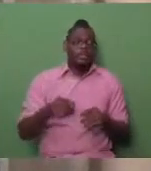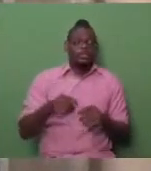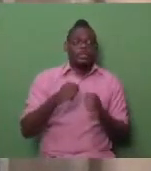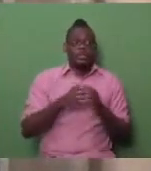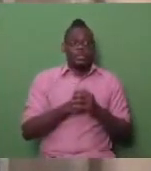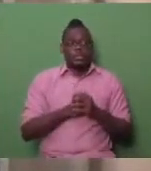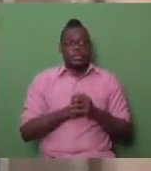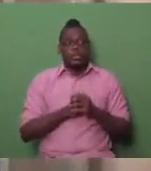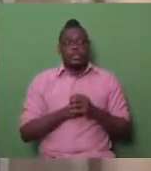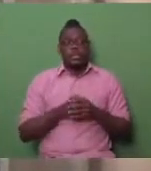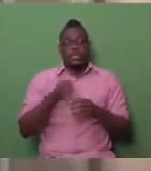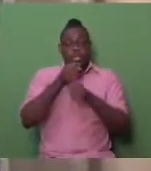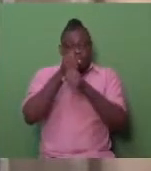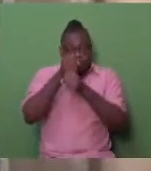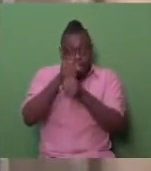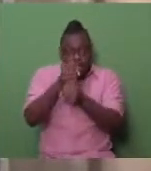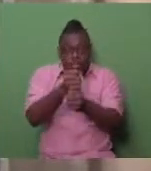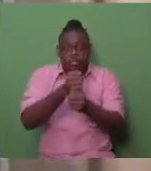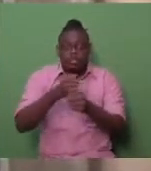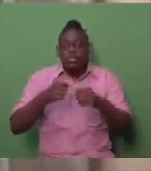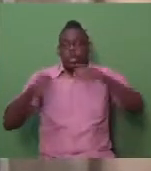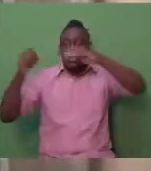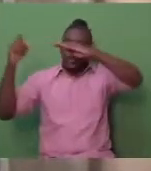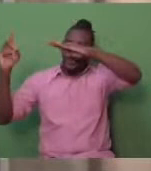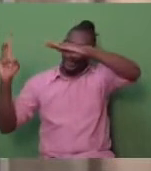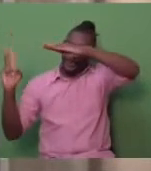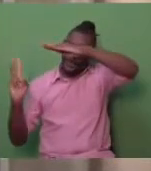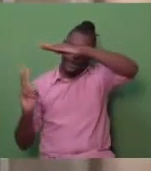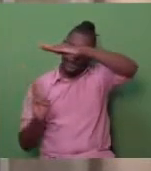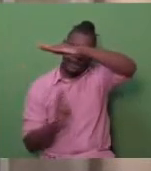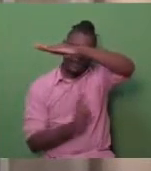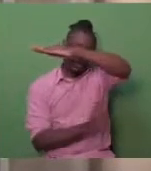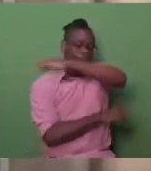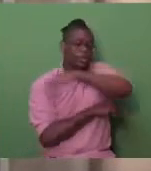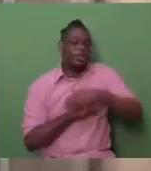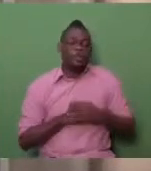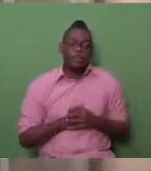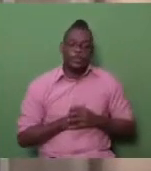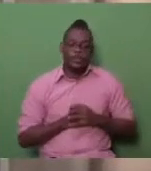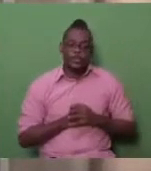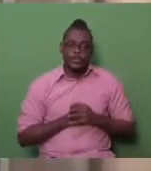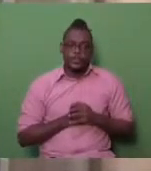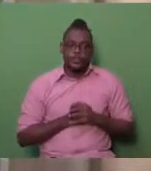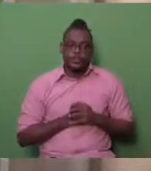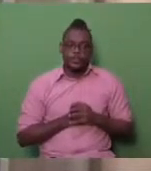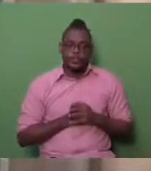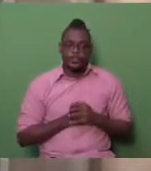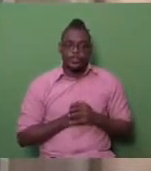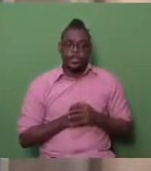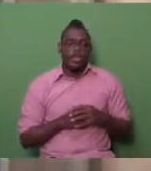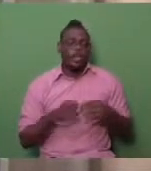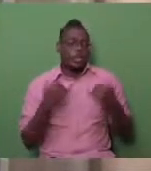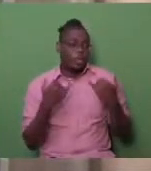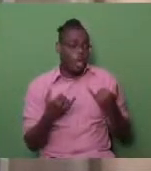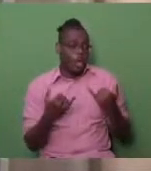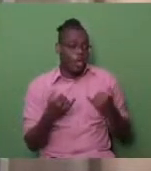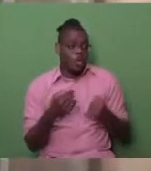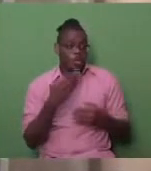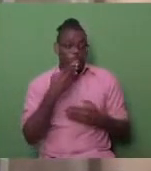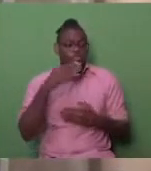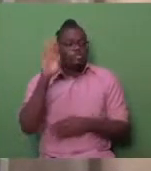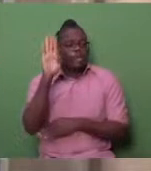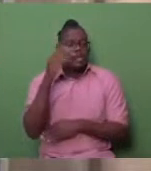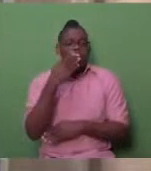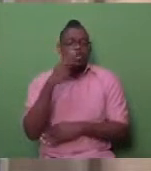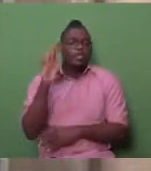too. And there will be none of these fancy things that you're promising now in an election season. We in the